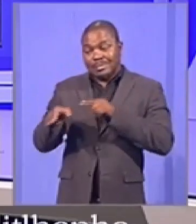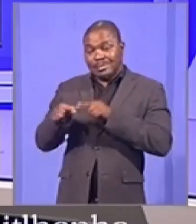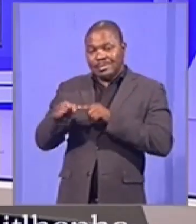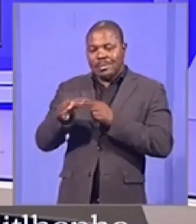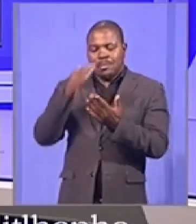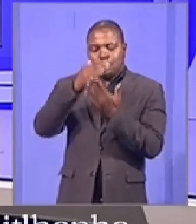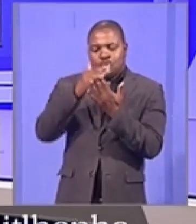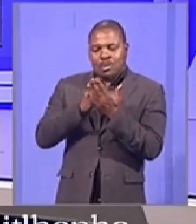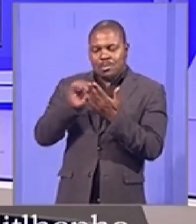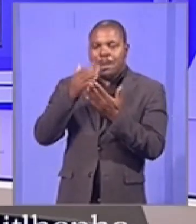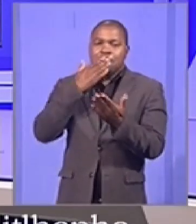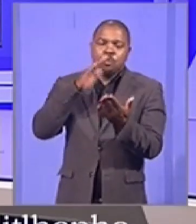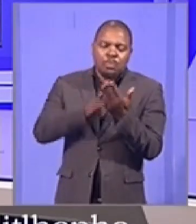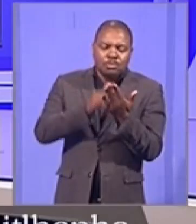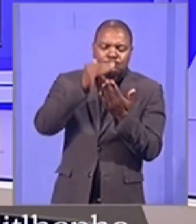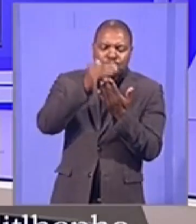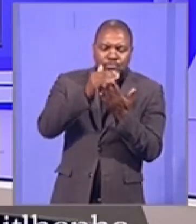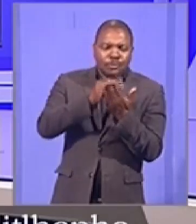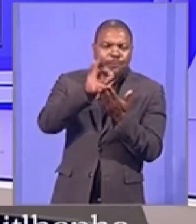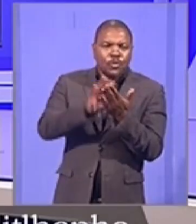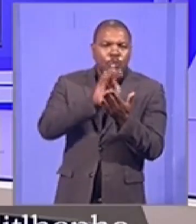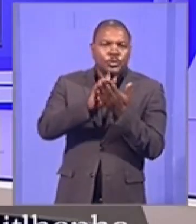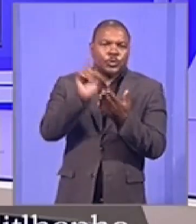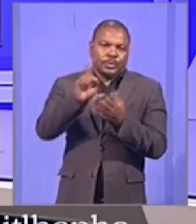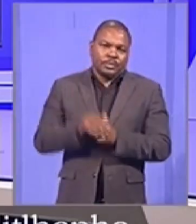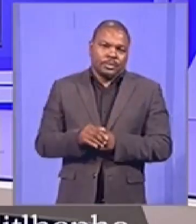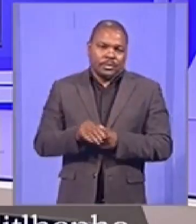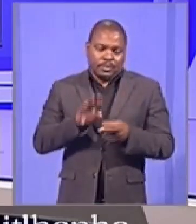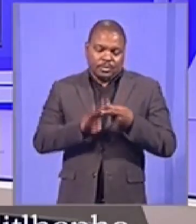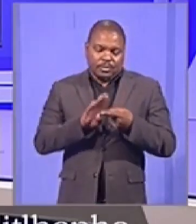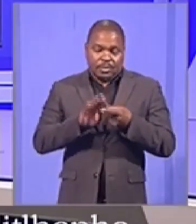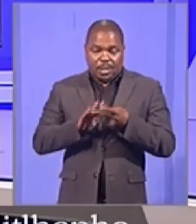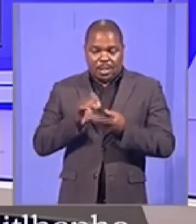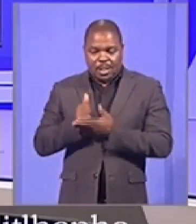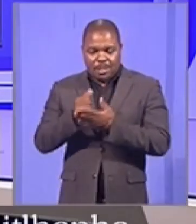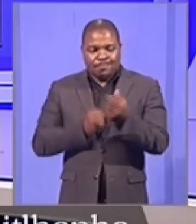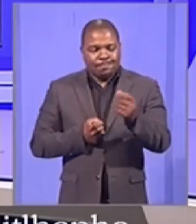ke lenaane la ditsholofetso tse di tla samaganang le go lwantsha